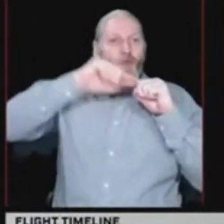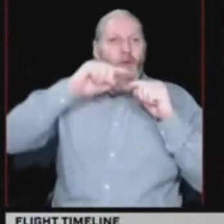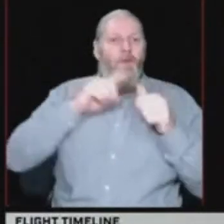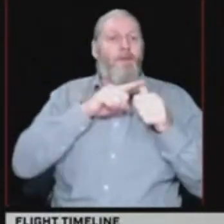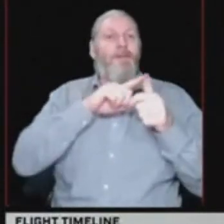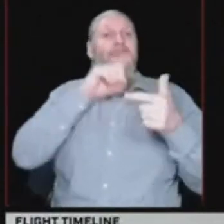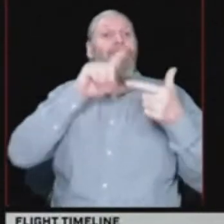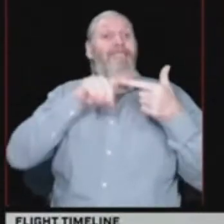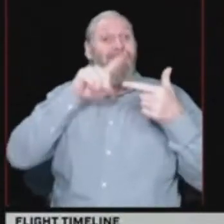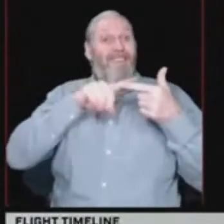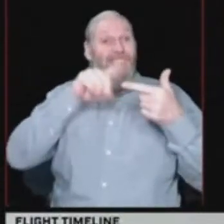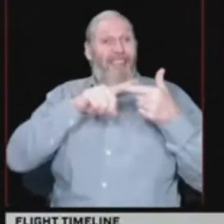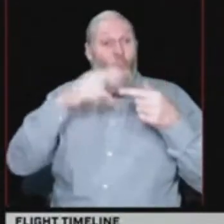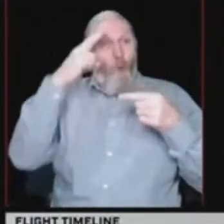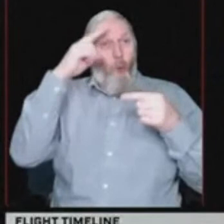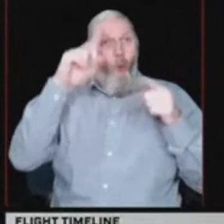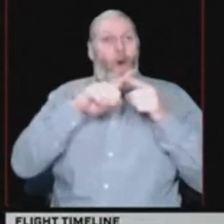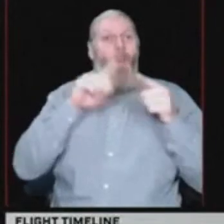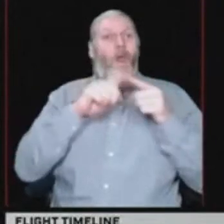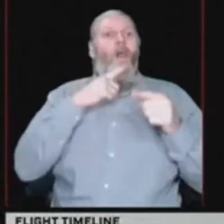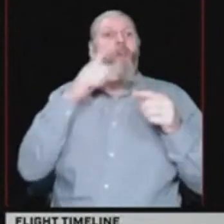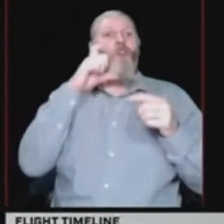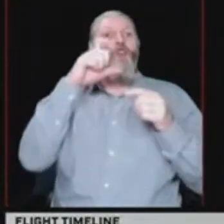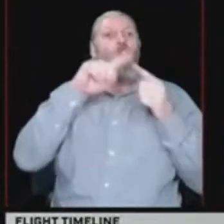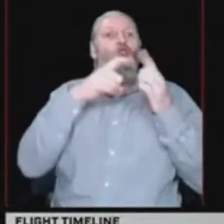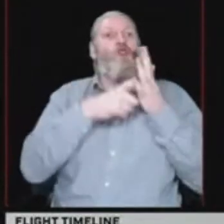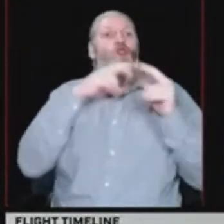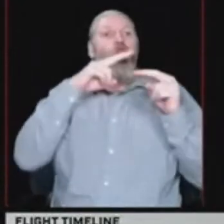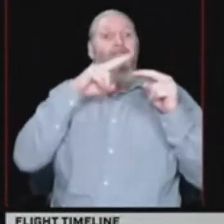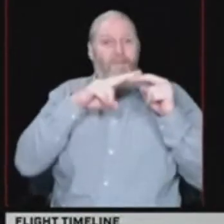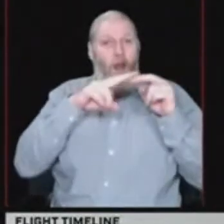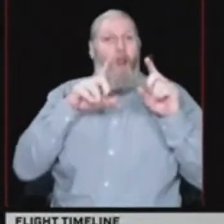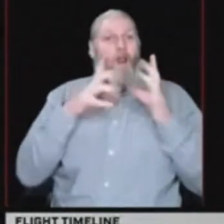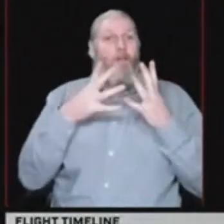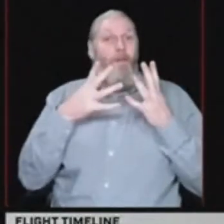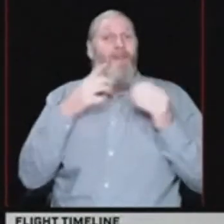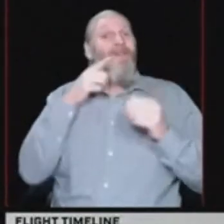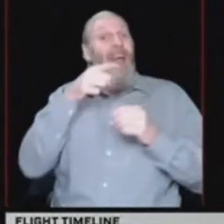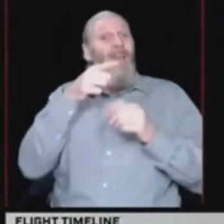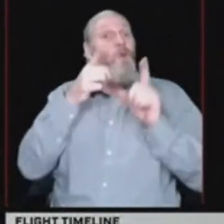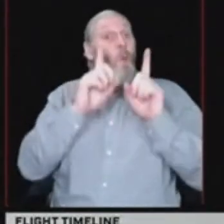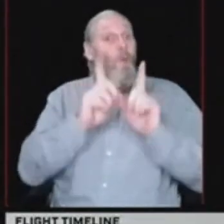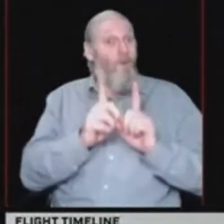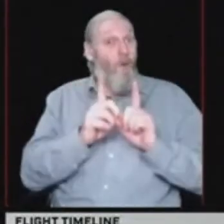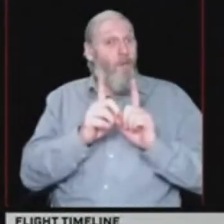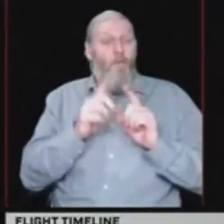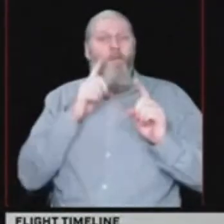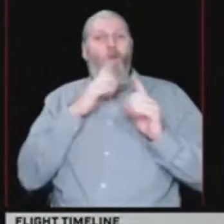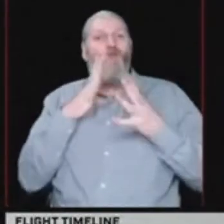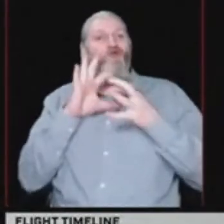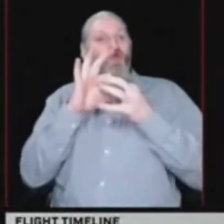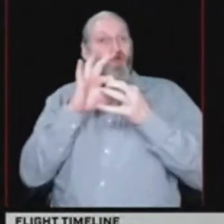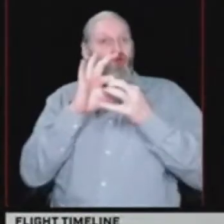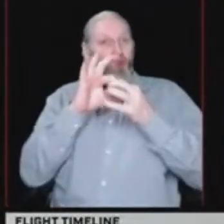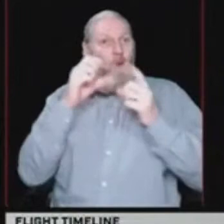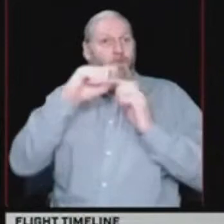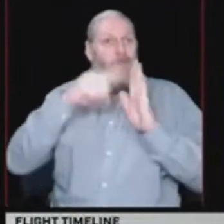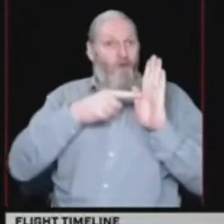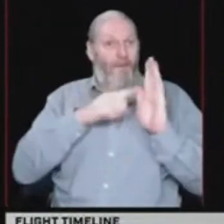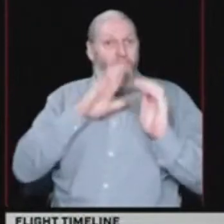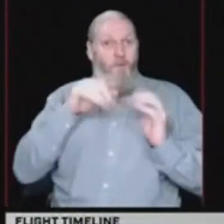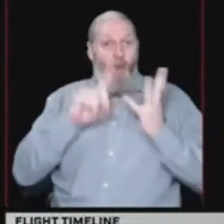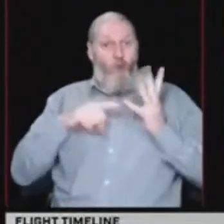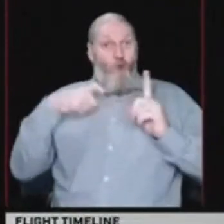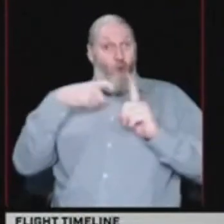Coordinated Ionospheric Reconstruction CubeSat Experiment, and it's a part of a joint mission between the UK's Defence Science